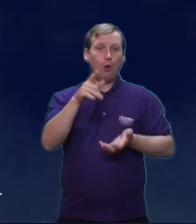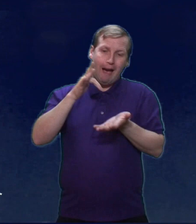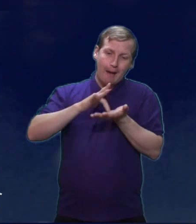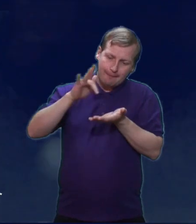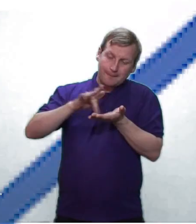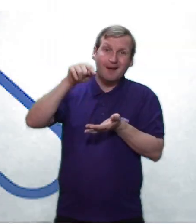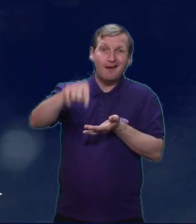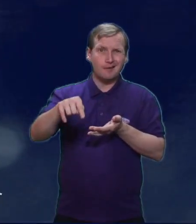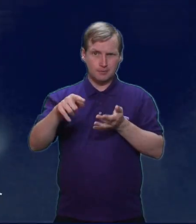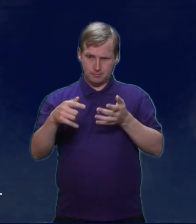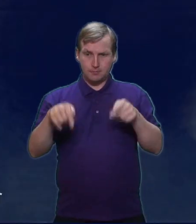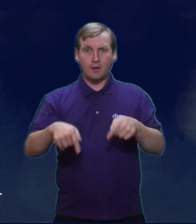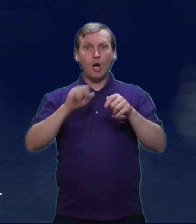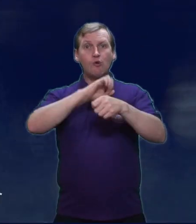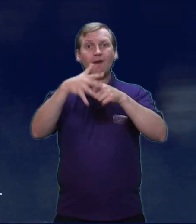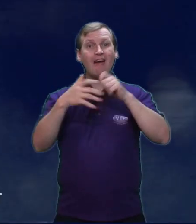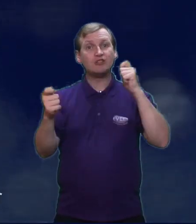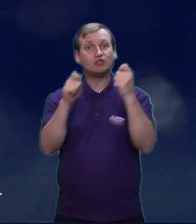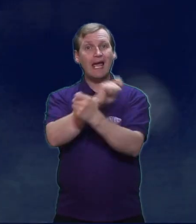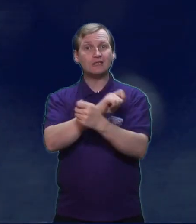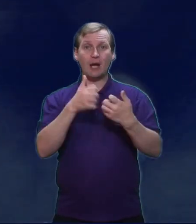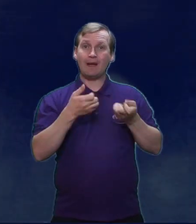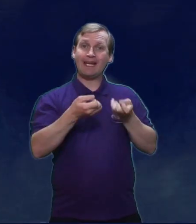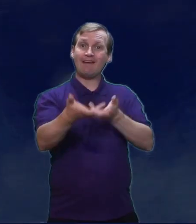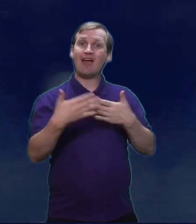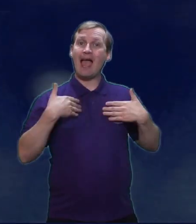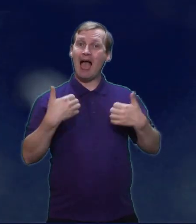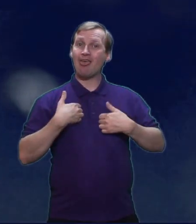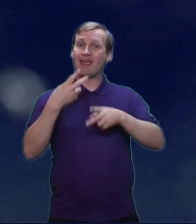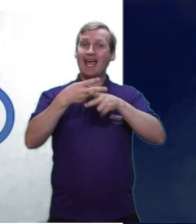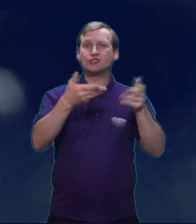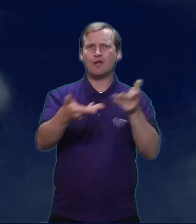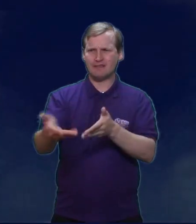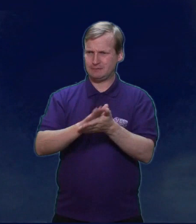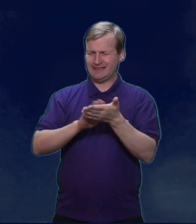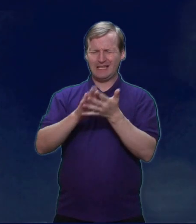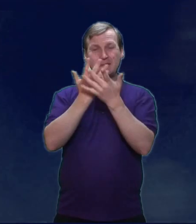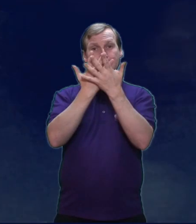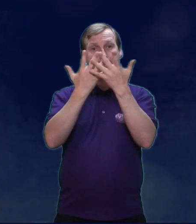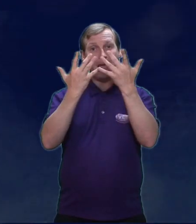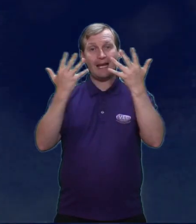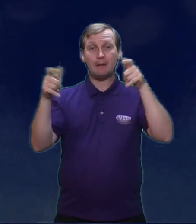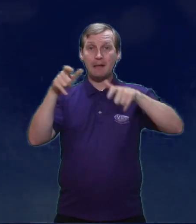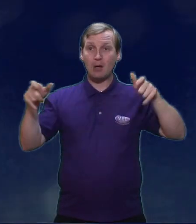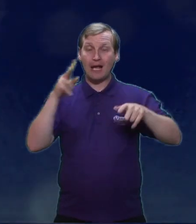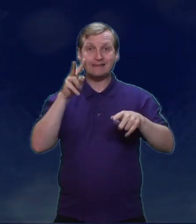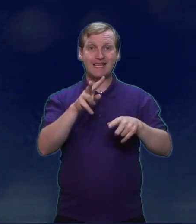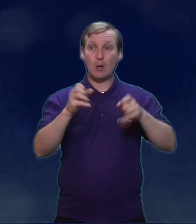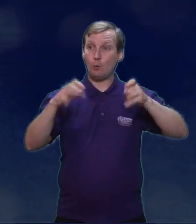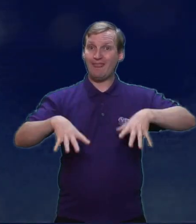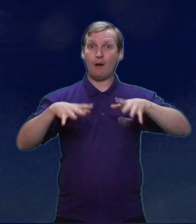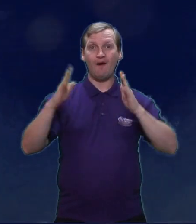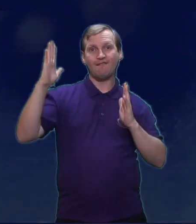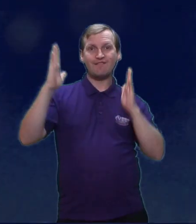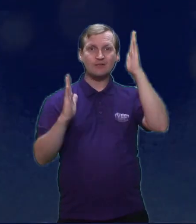you. Coronavirus has changed the way we deliver health and care services, so as many people as possible can be